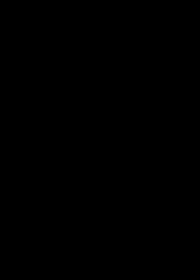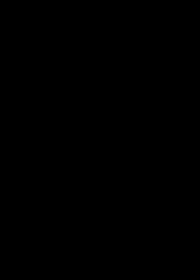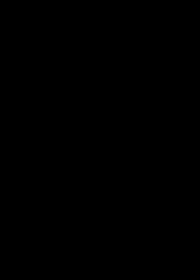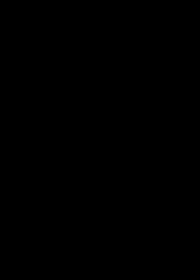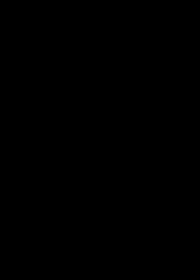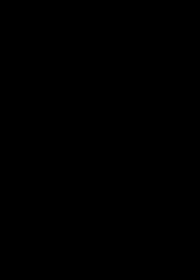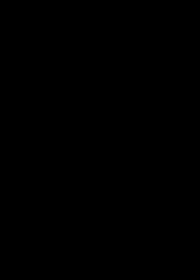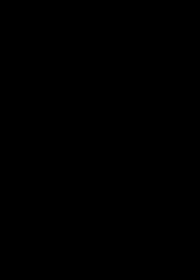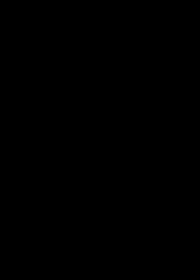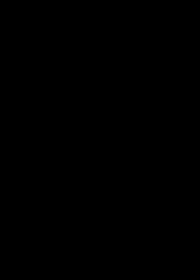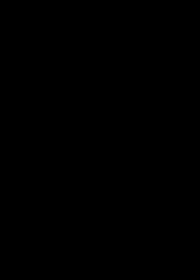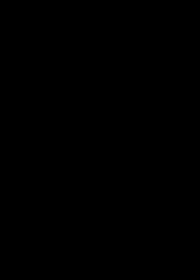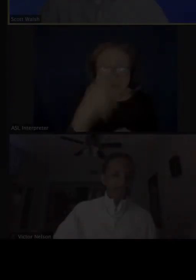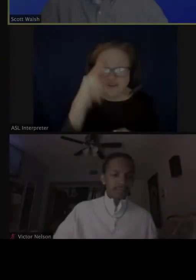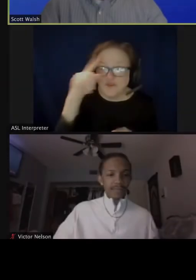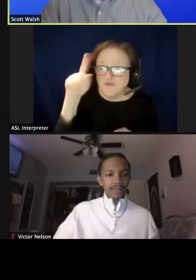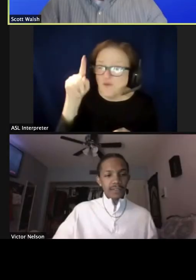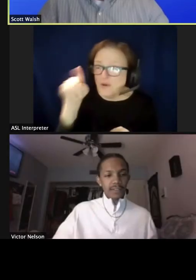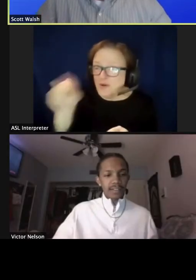I'm turn my camera off now.